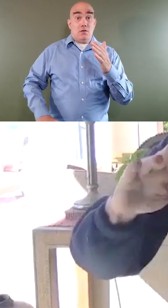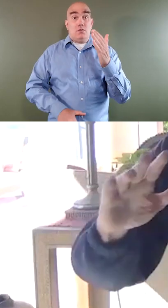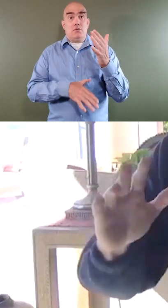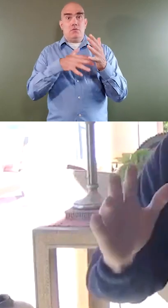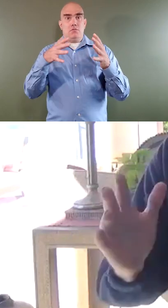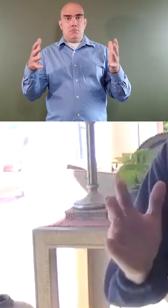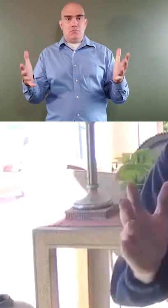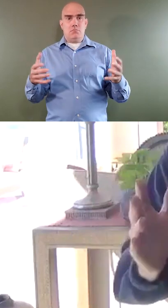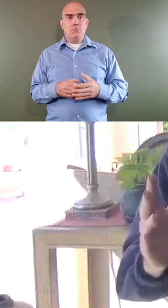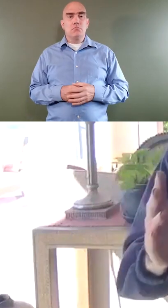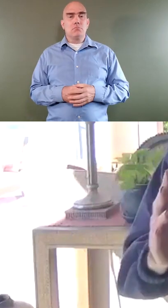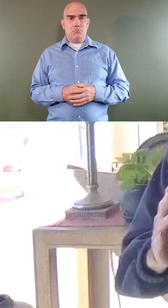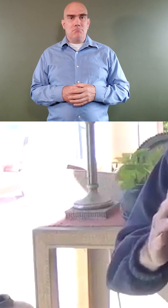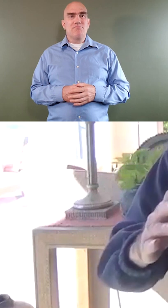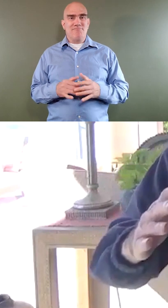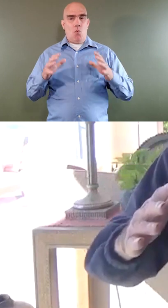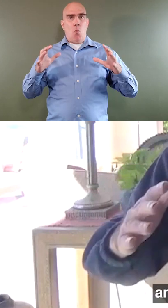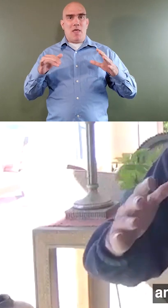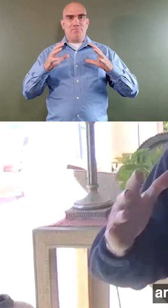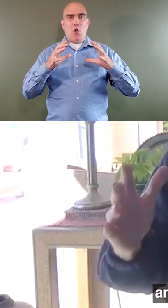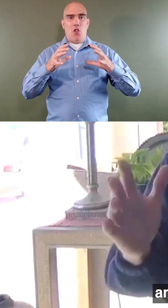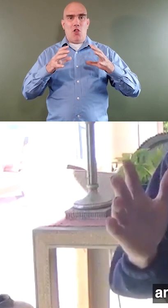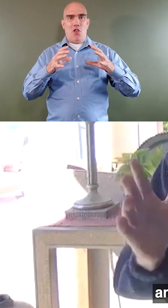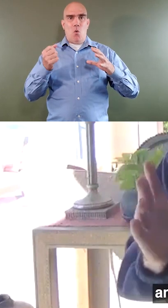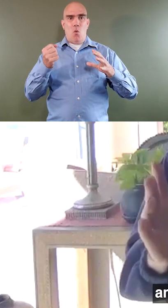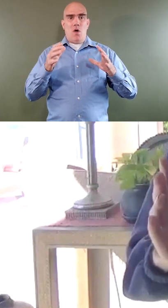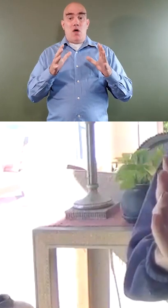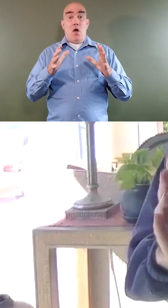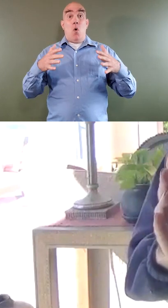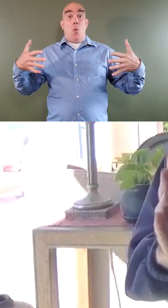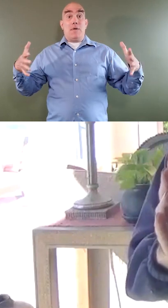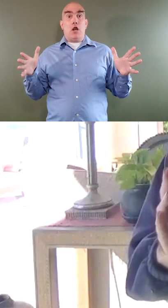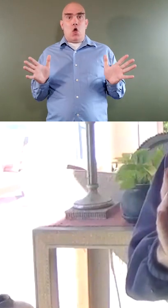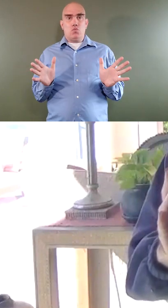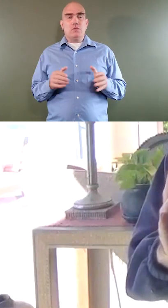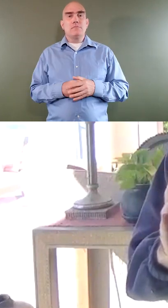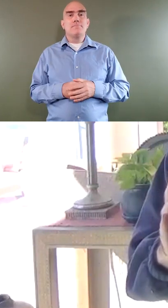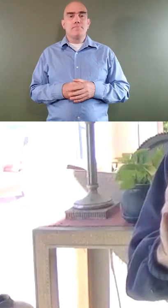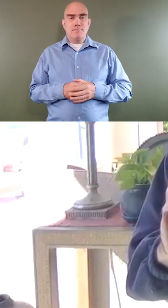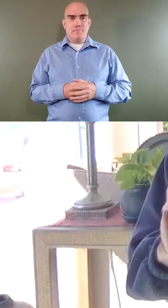out symmetrically holding this ball and again opening and closing.